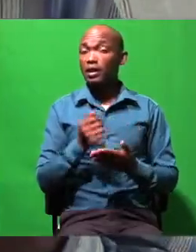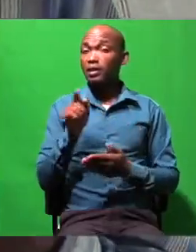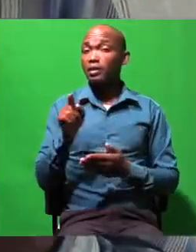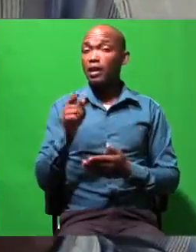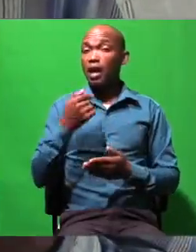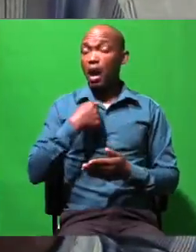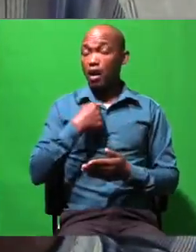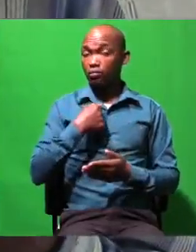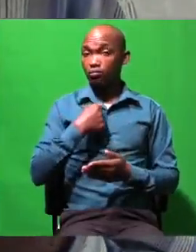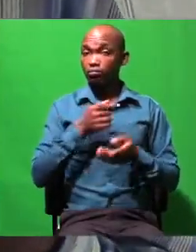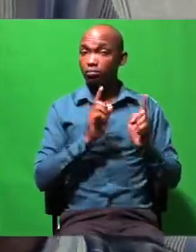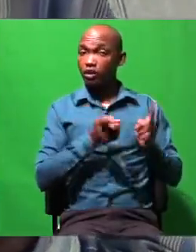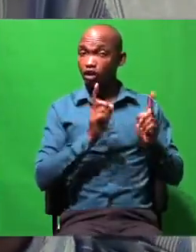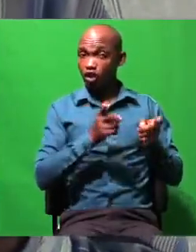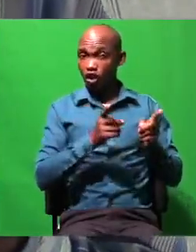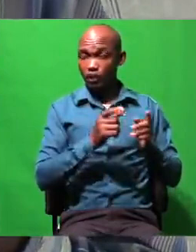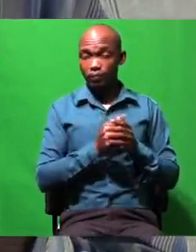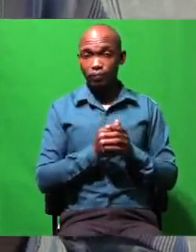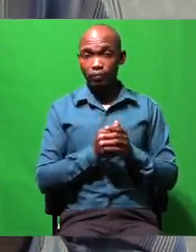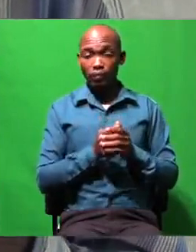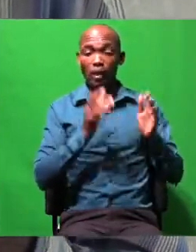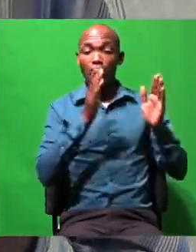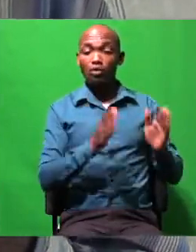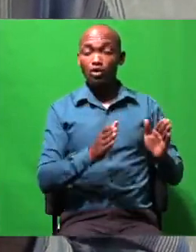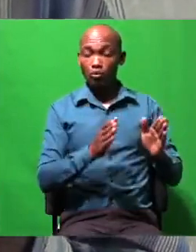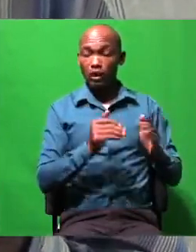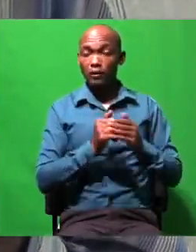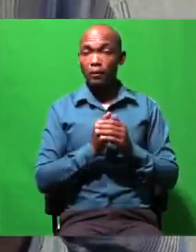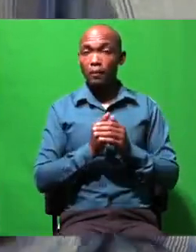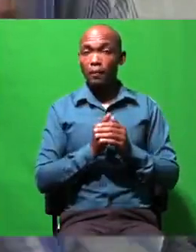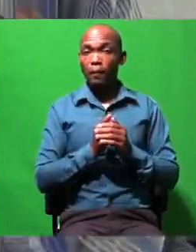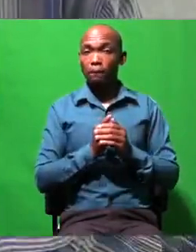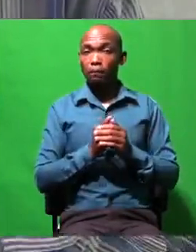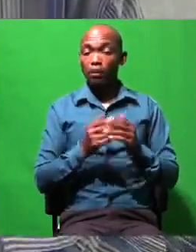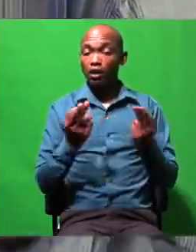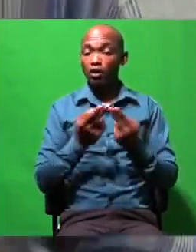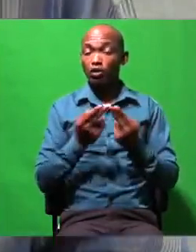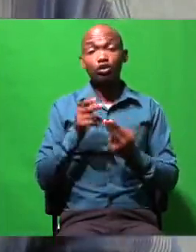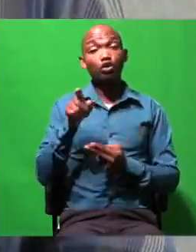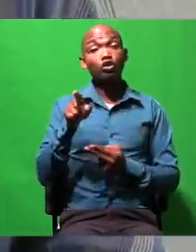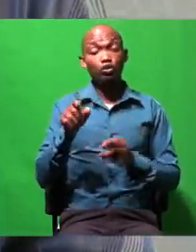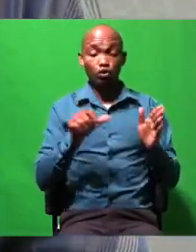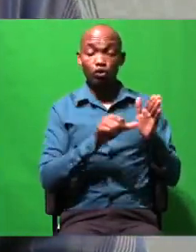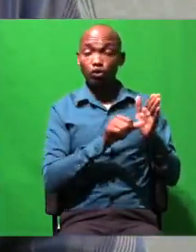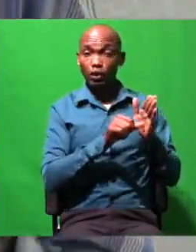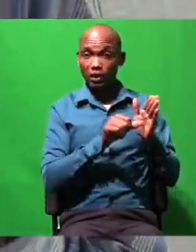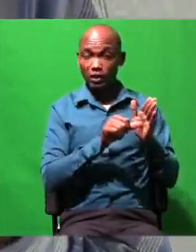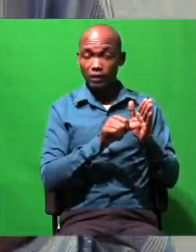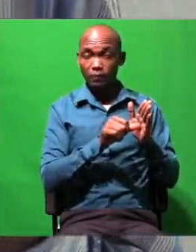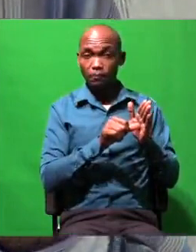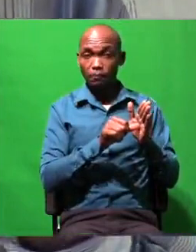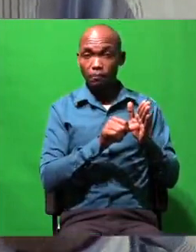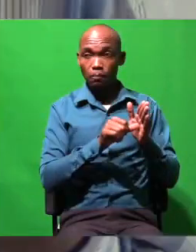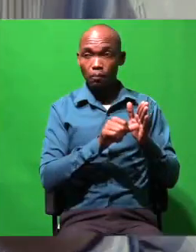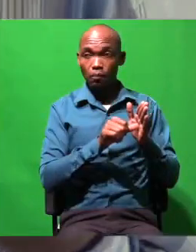am teacher, I'm a human being, and so is you, students.